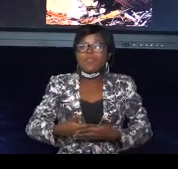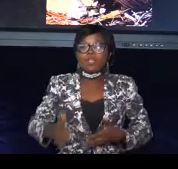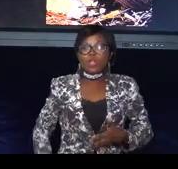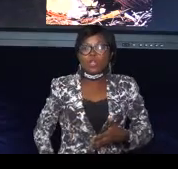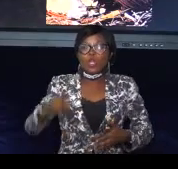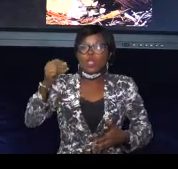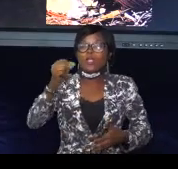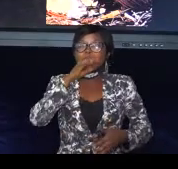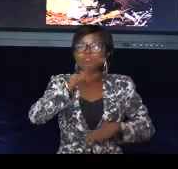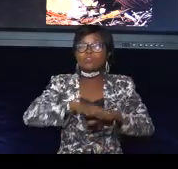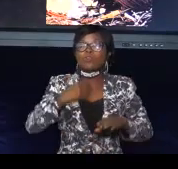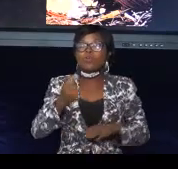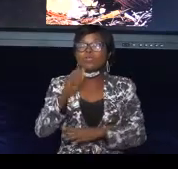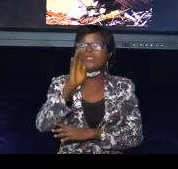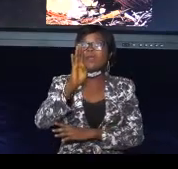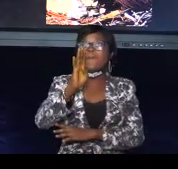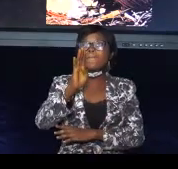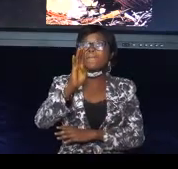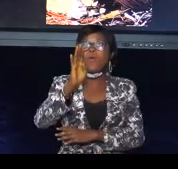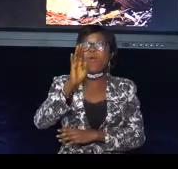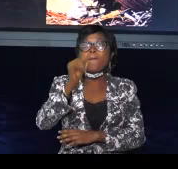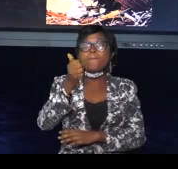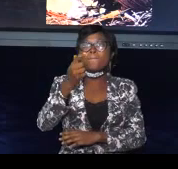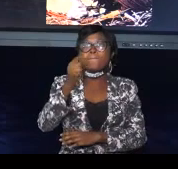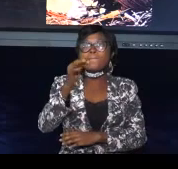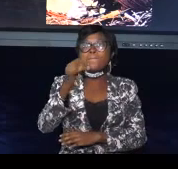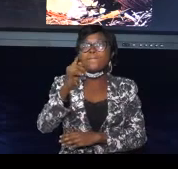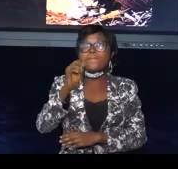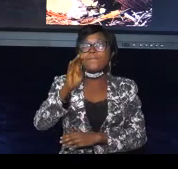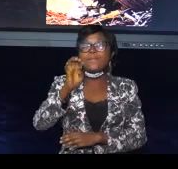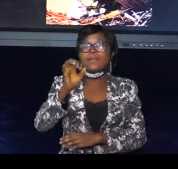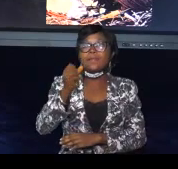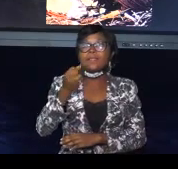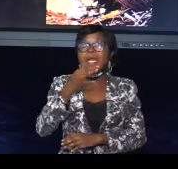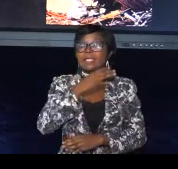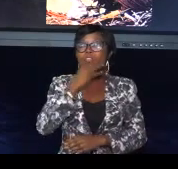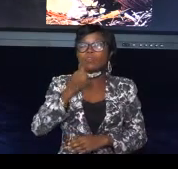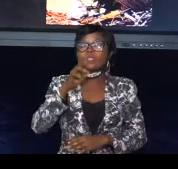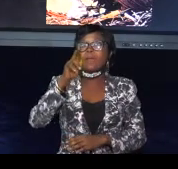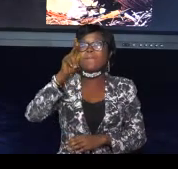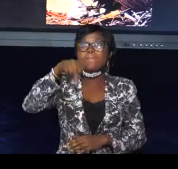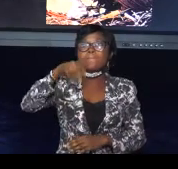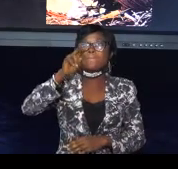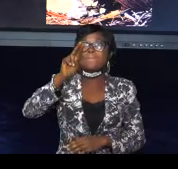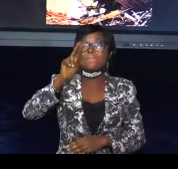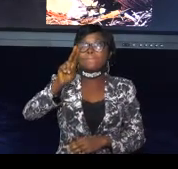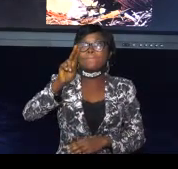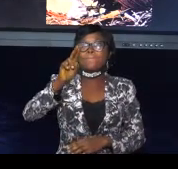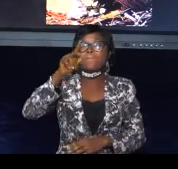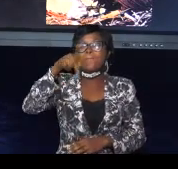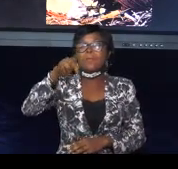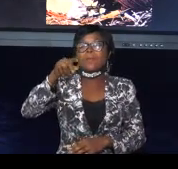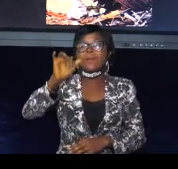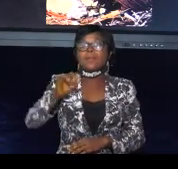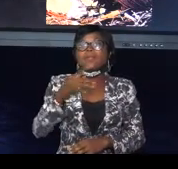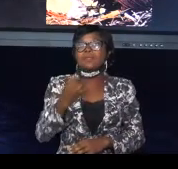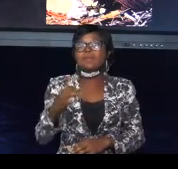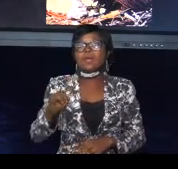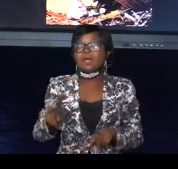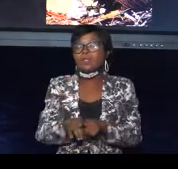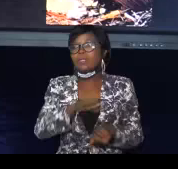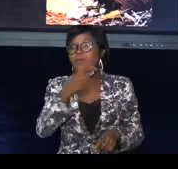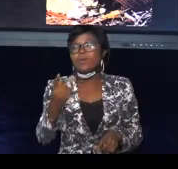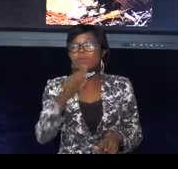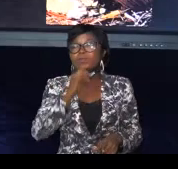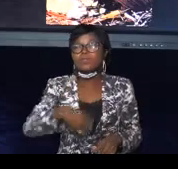A puppy. I know you know that. Yes. Then, talking about the eagle. Eagle,